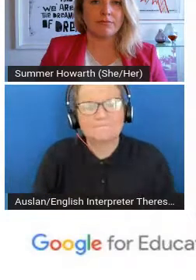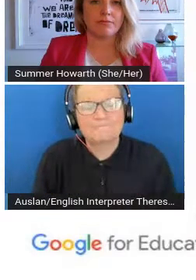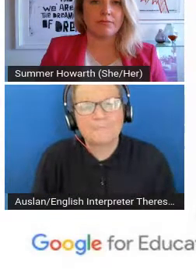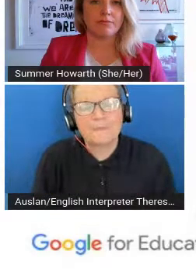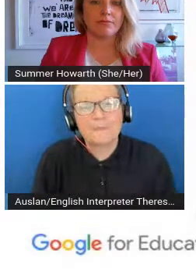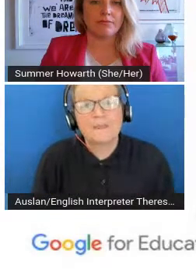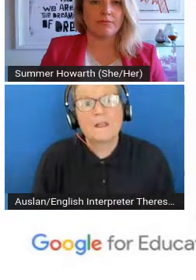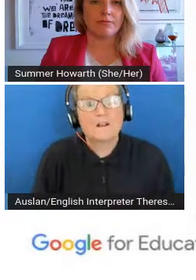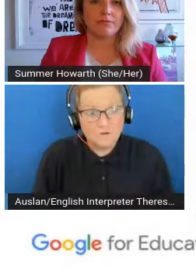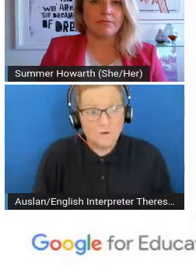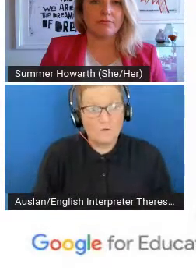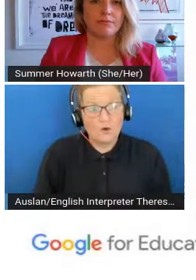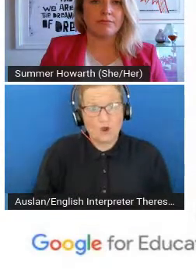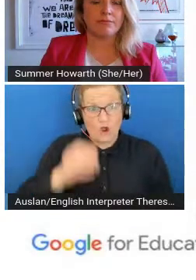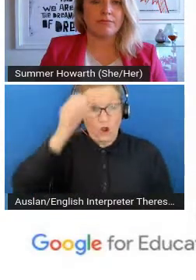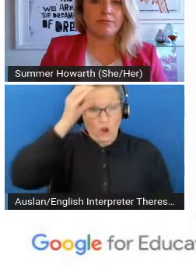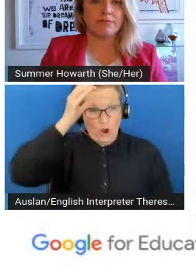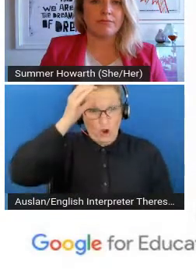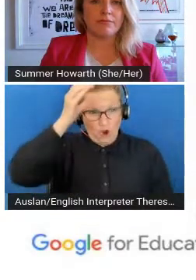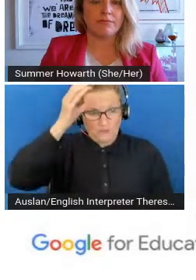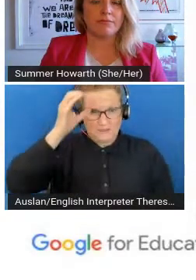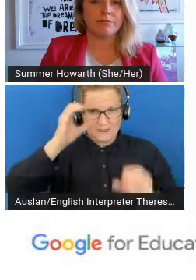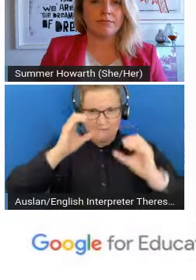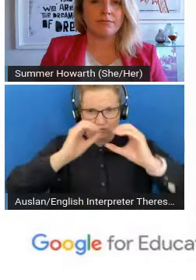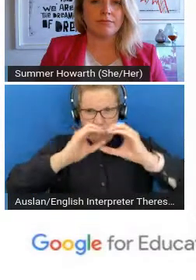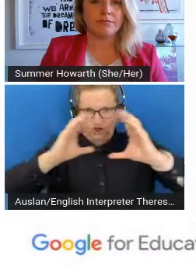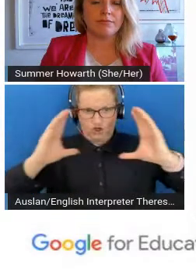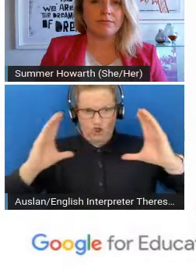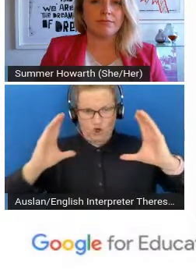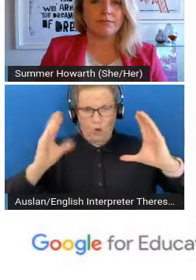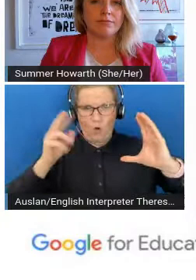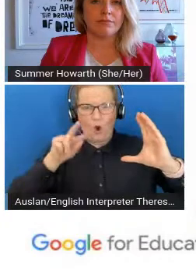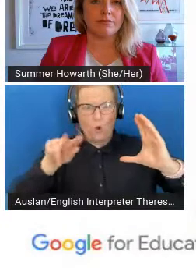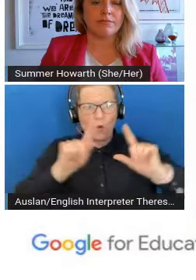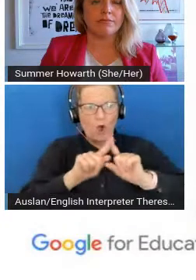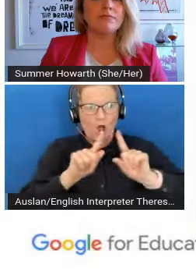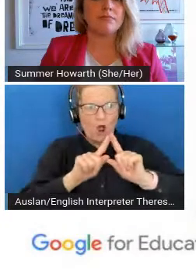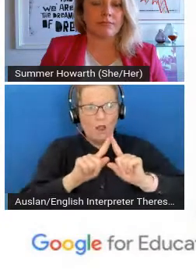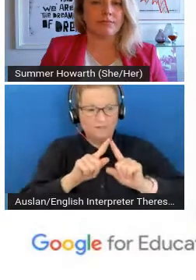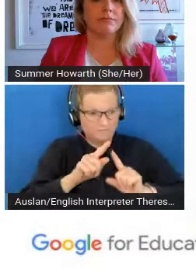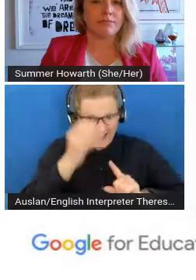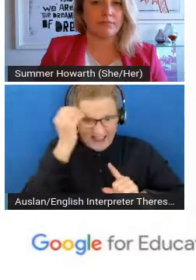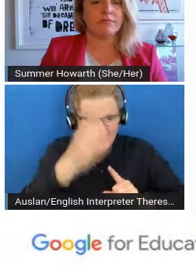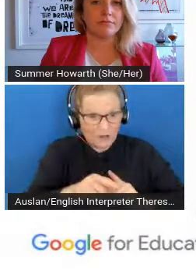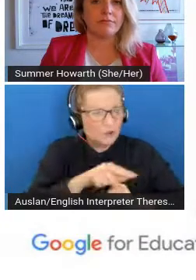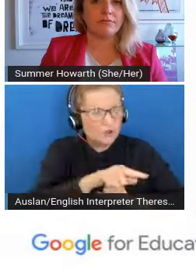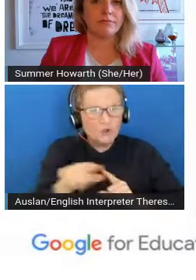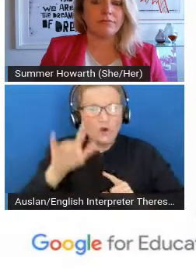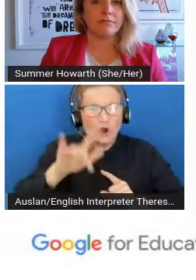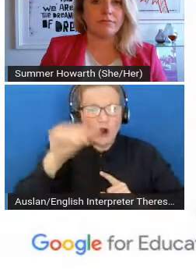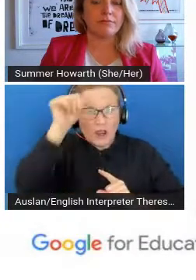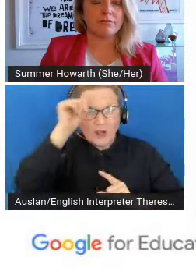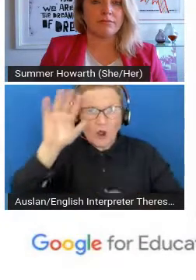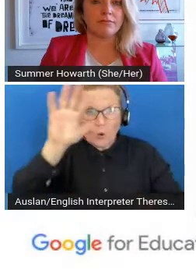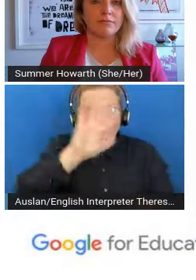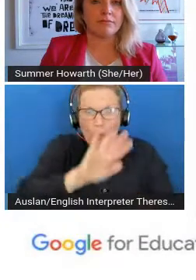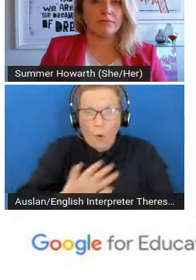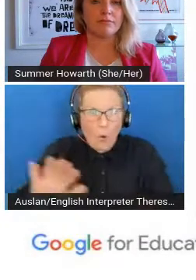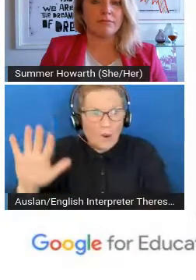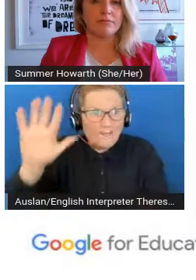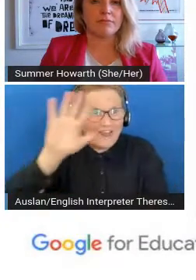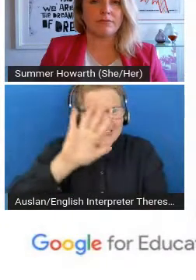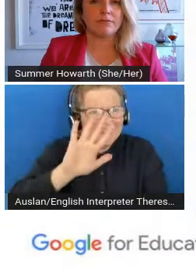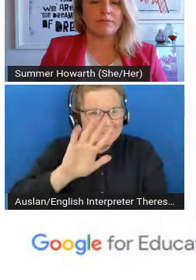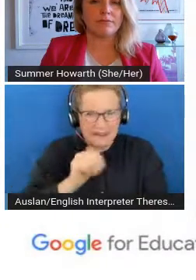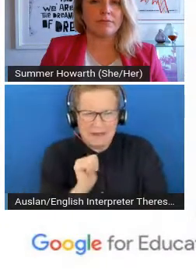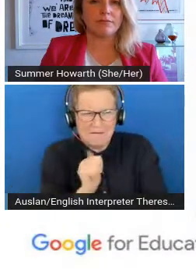like, then we can help kids to say, you don't know all of this yet, by the way, and that's fine. There's lots of new learning